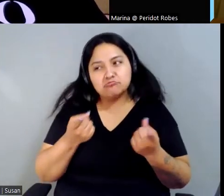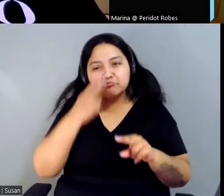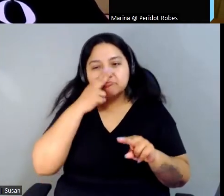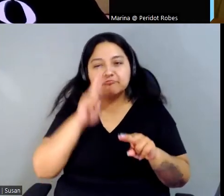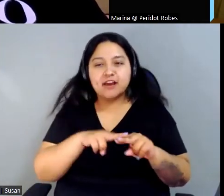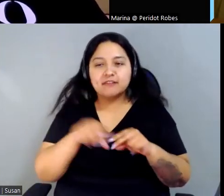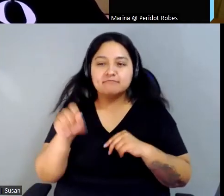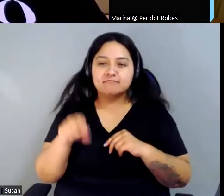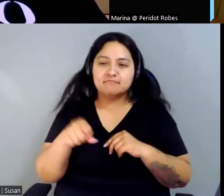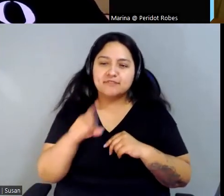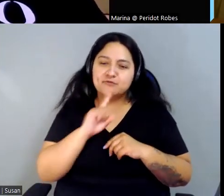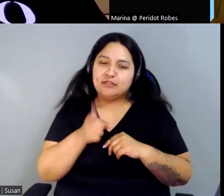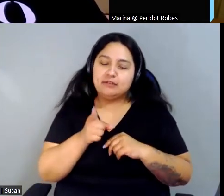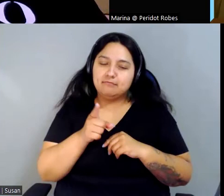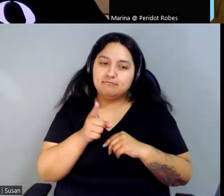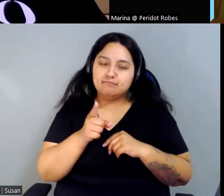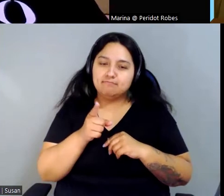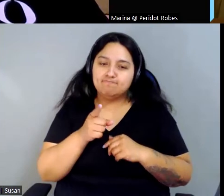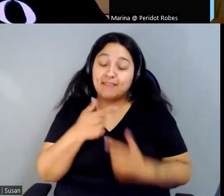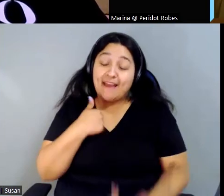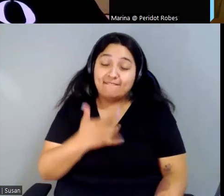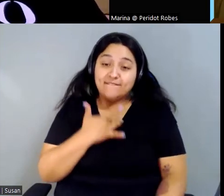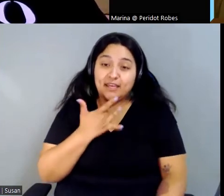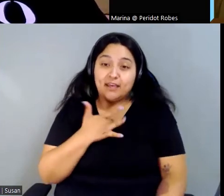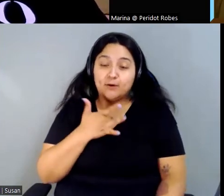fun. It's so, I feel very,